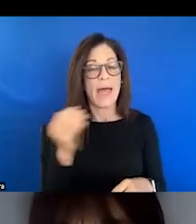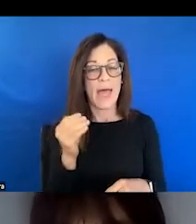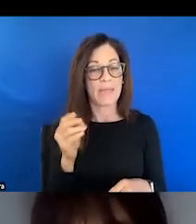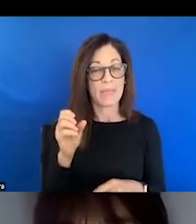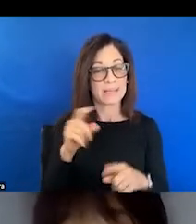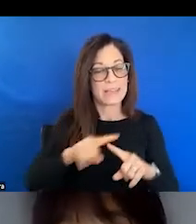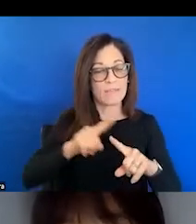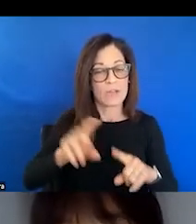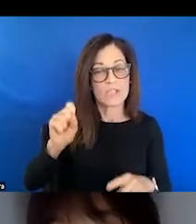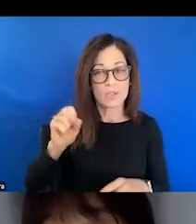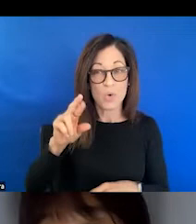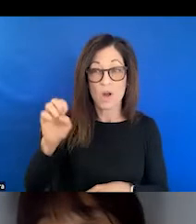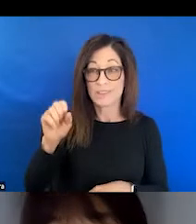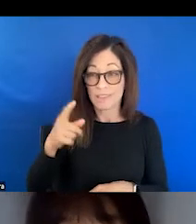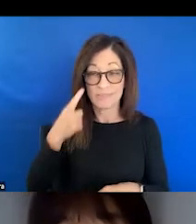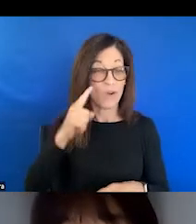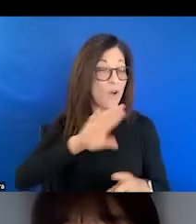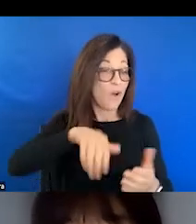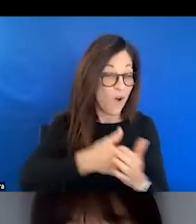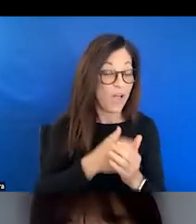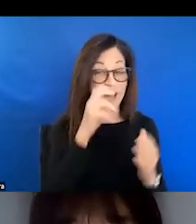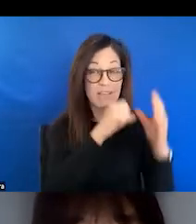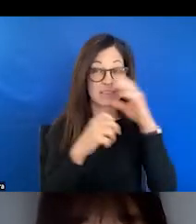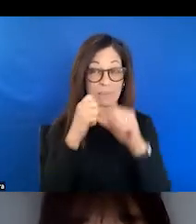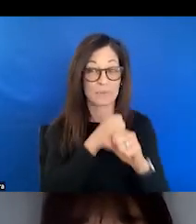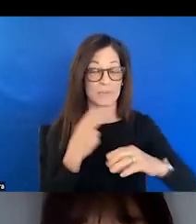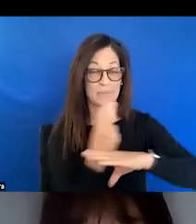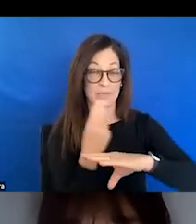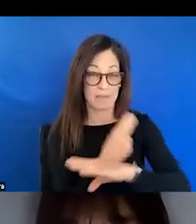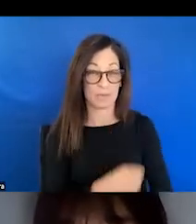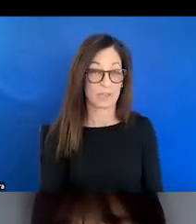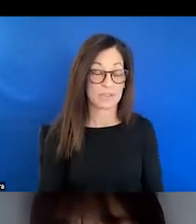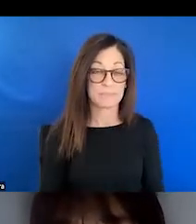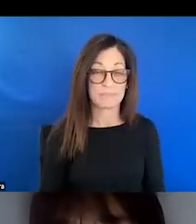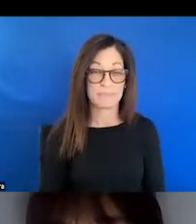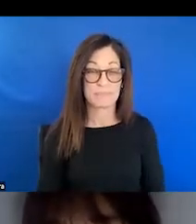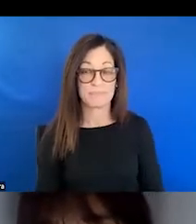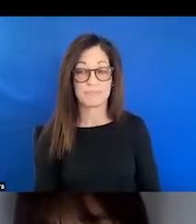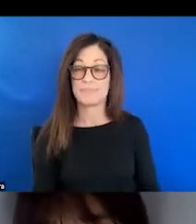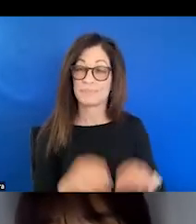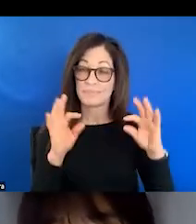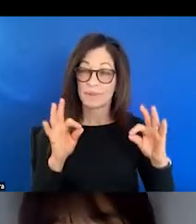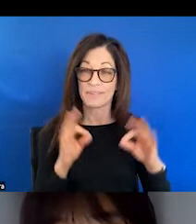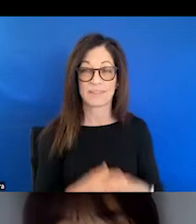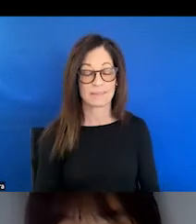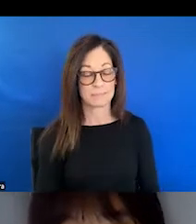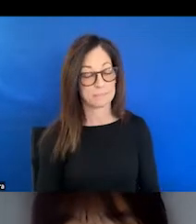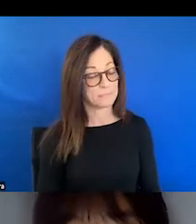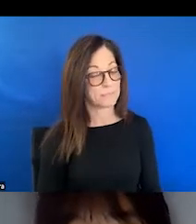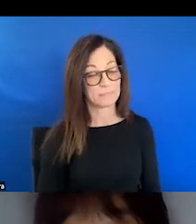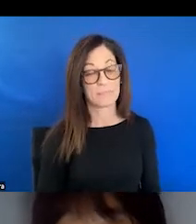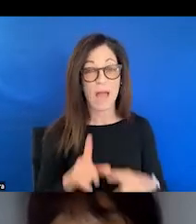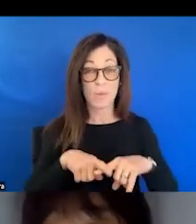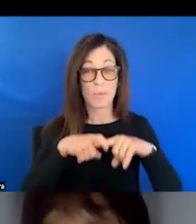sources for all the assumptions that have been leveraged. Perfect. I'll pause